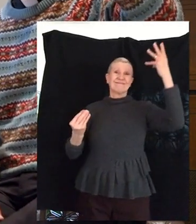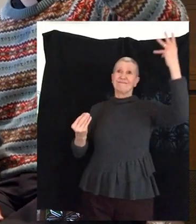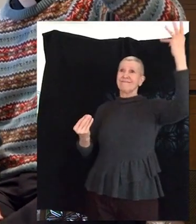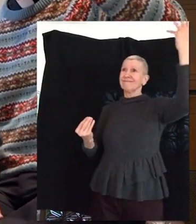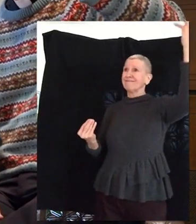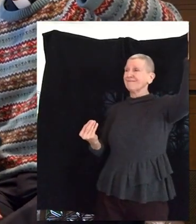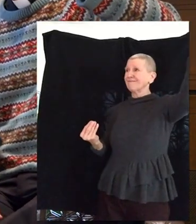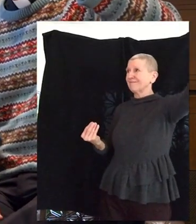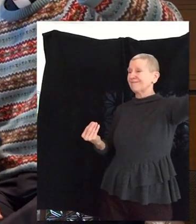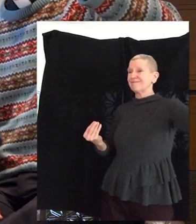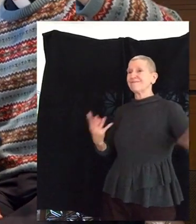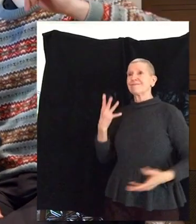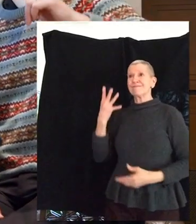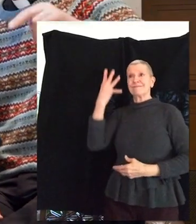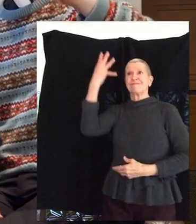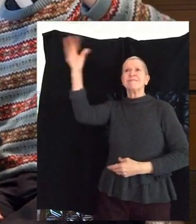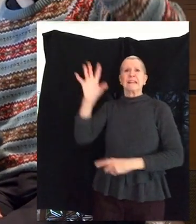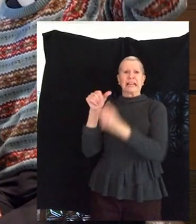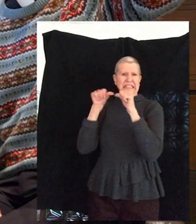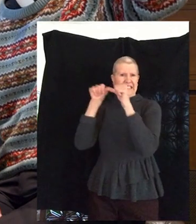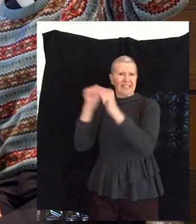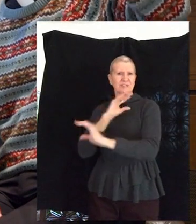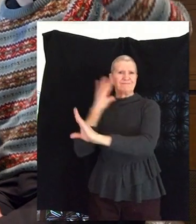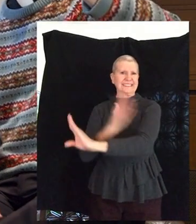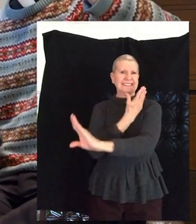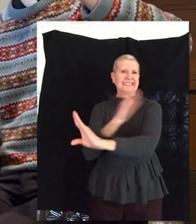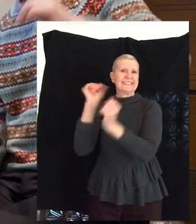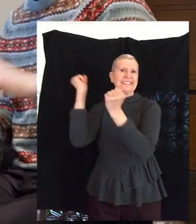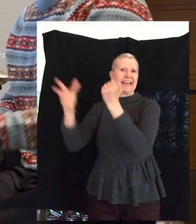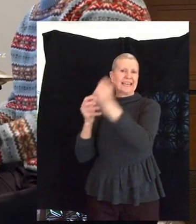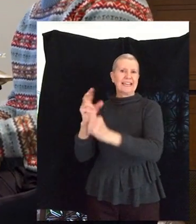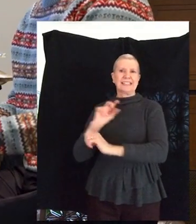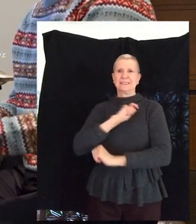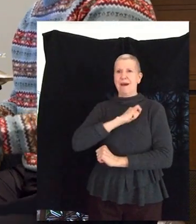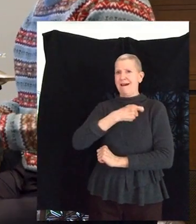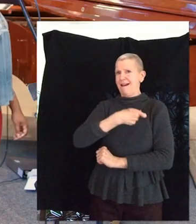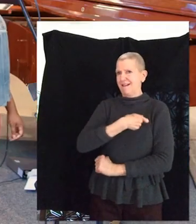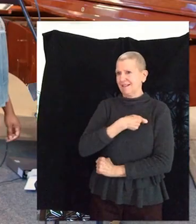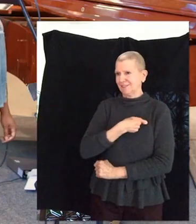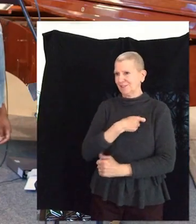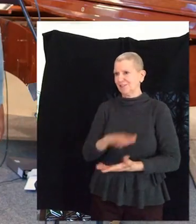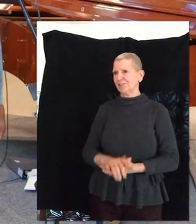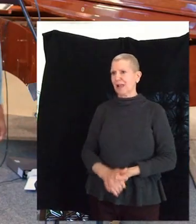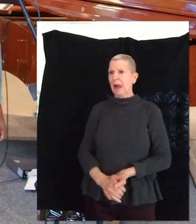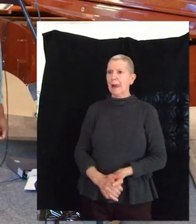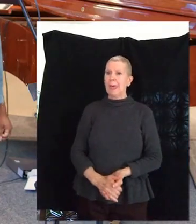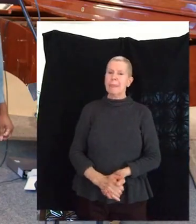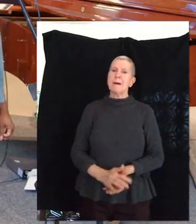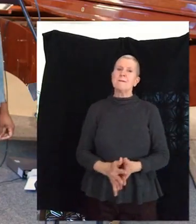Vamos, vamos, vamos con Dios.